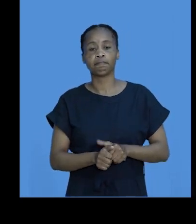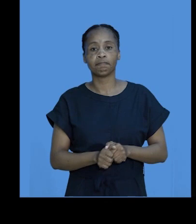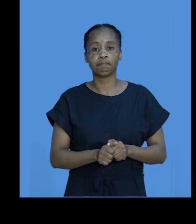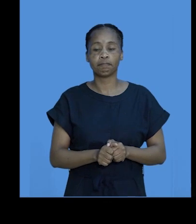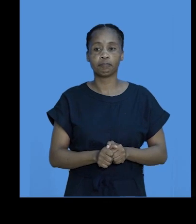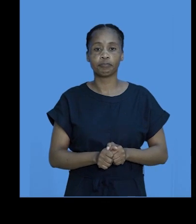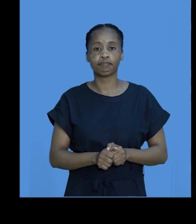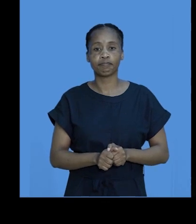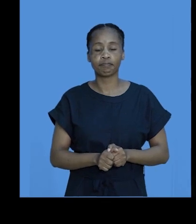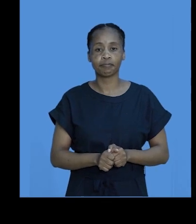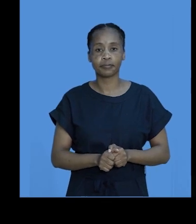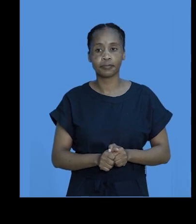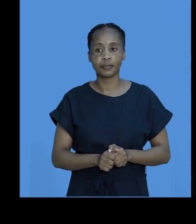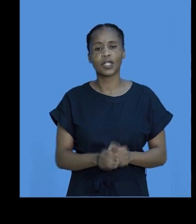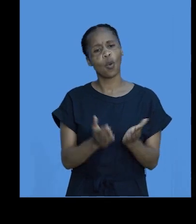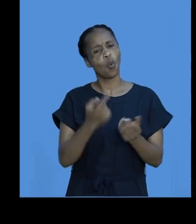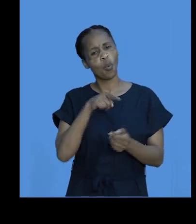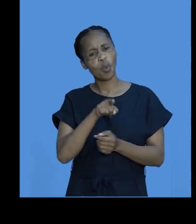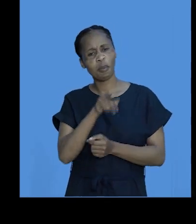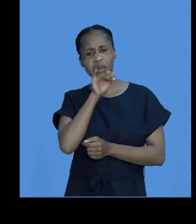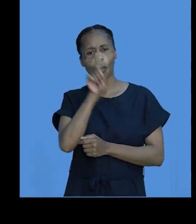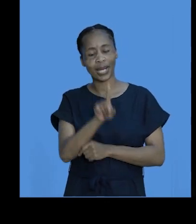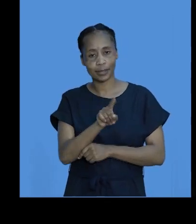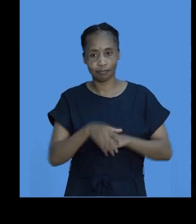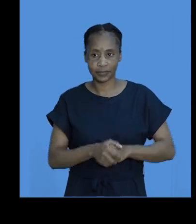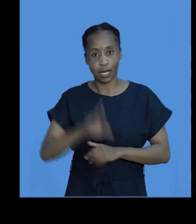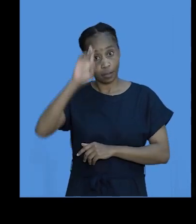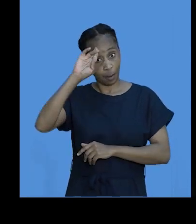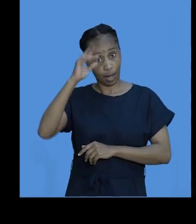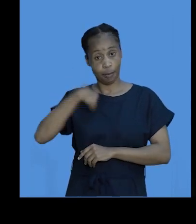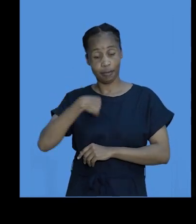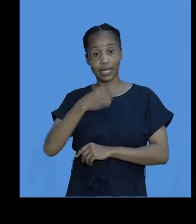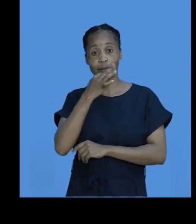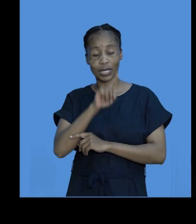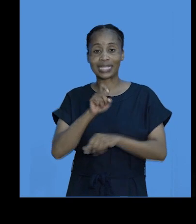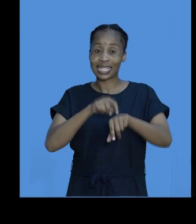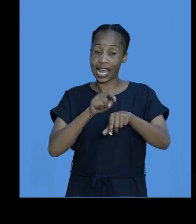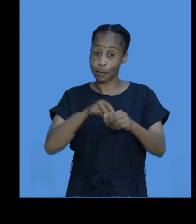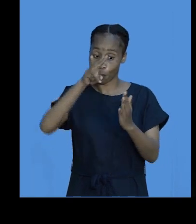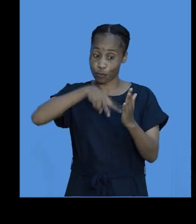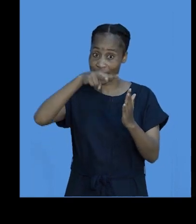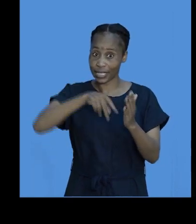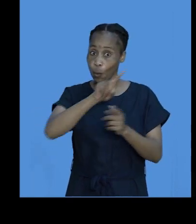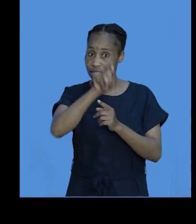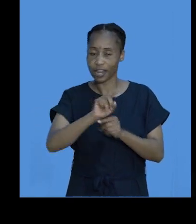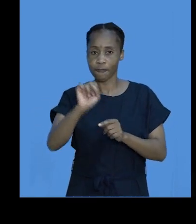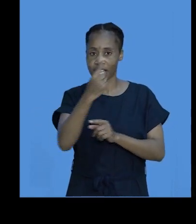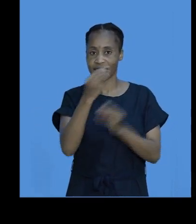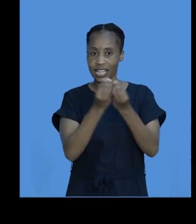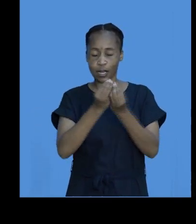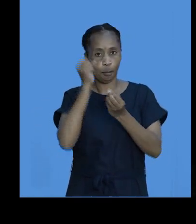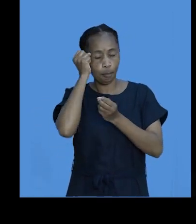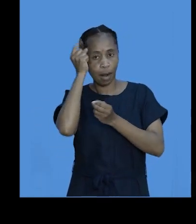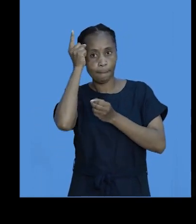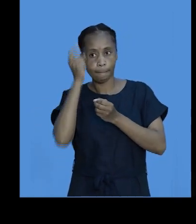total revenue is equal to our total cost there, what are we experiencing? Remember what I said, as you are reading the question, the first answer